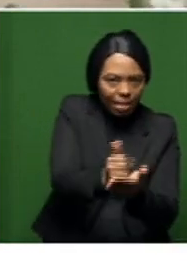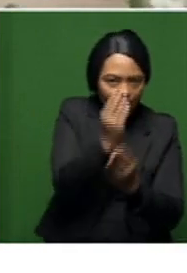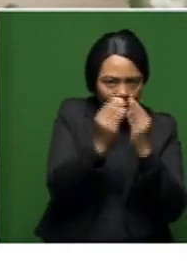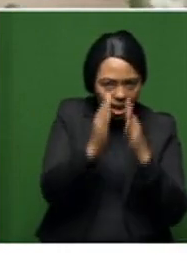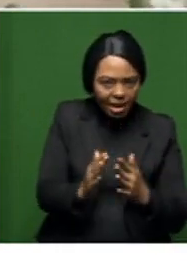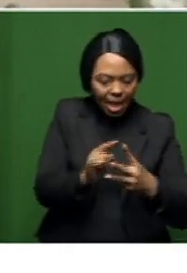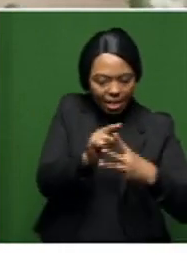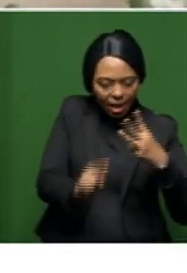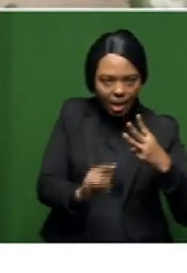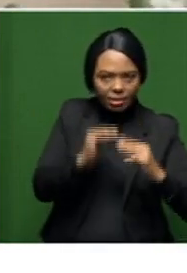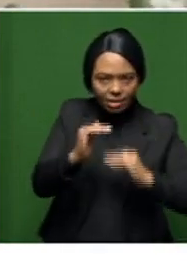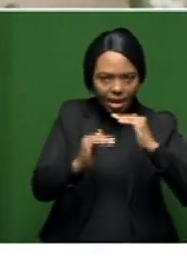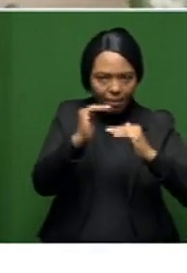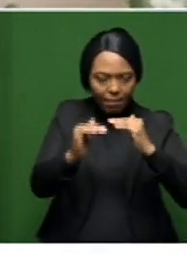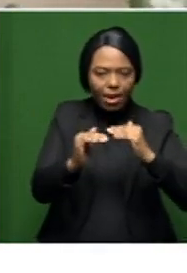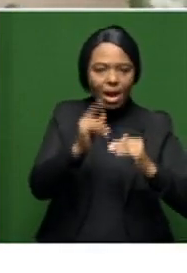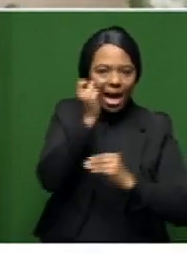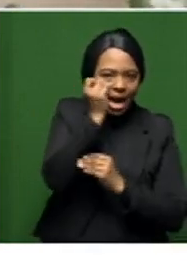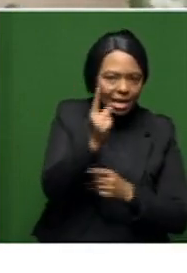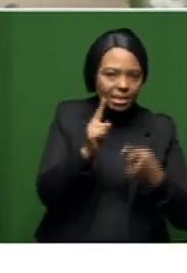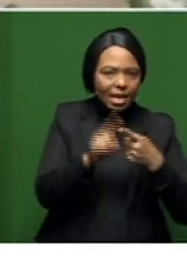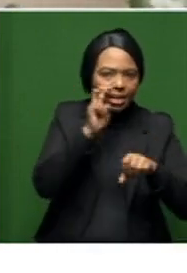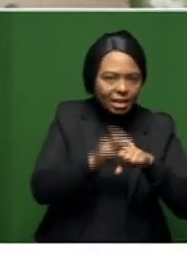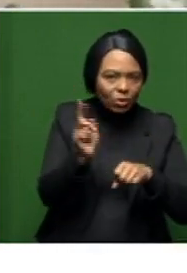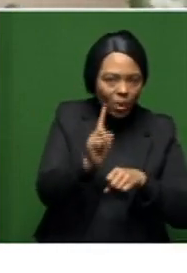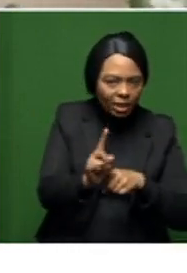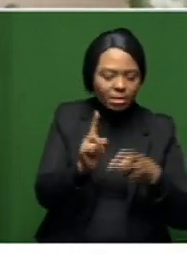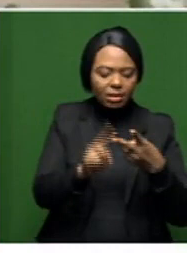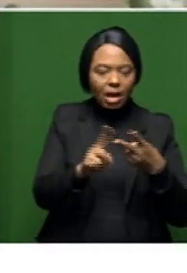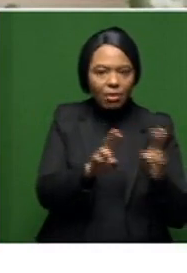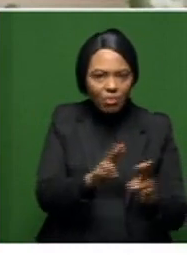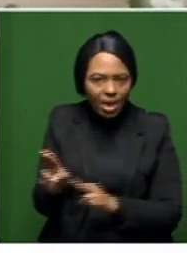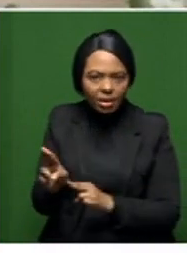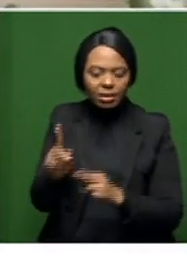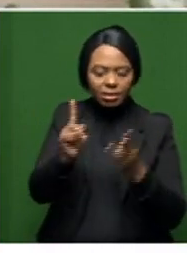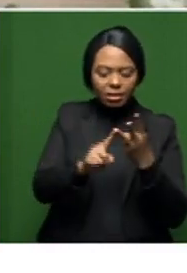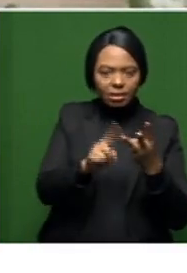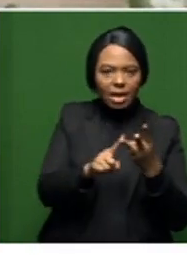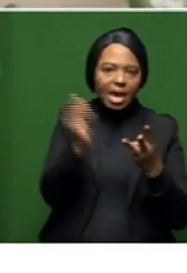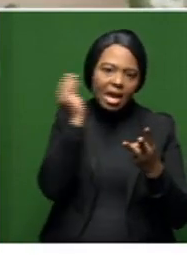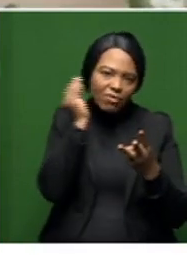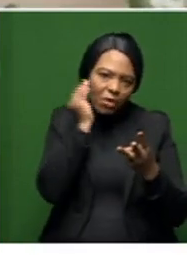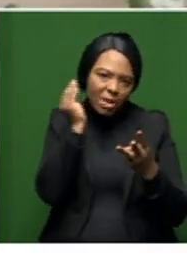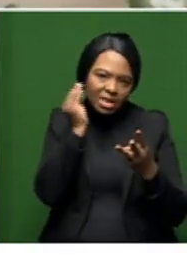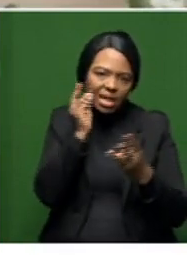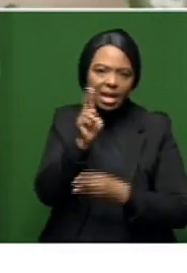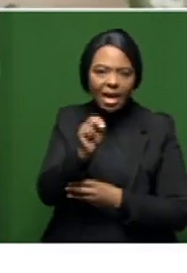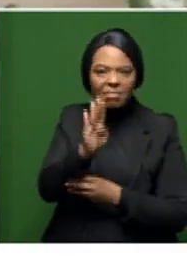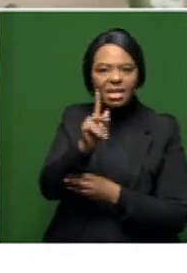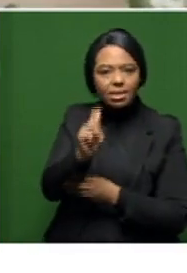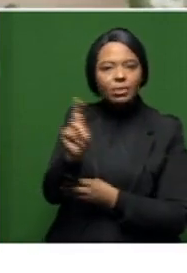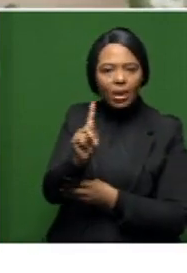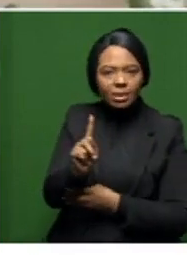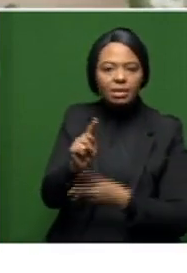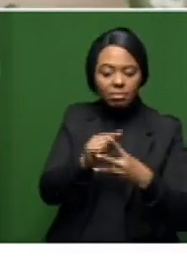steps: understand their requirements, benchmark their readiness, and then access more information about the NBTs.